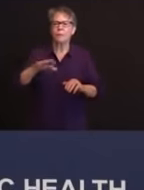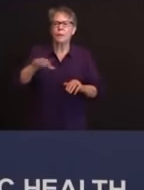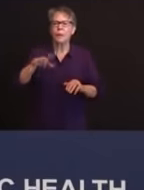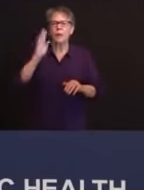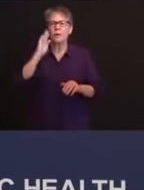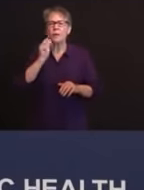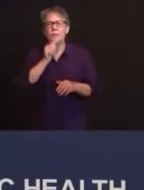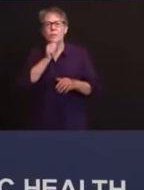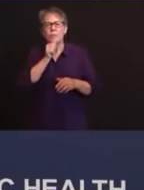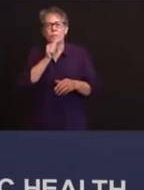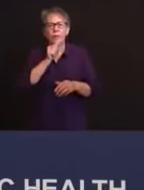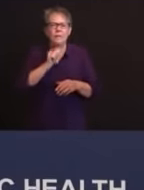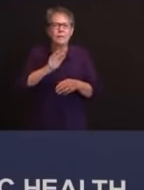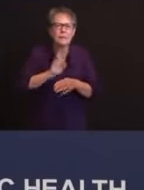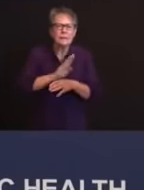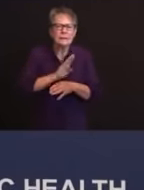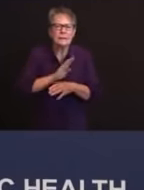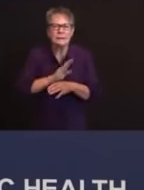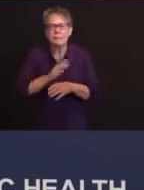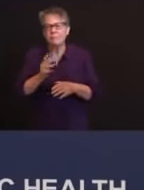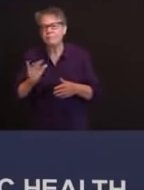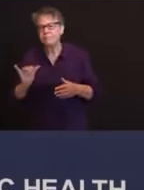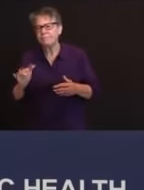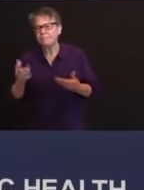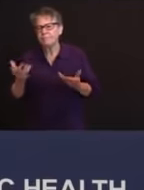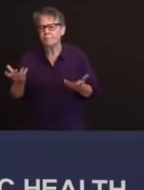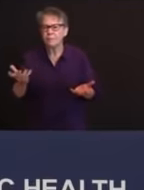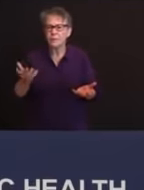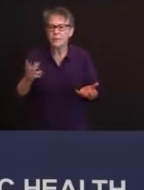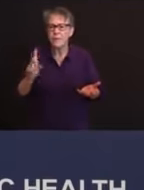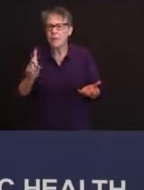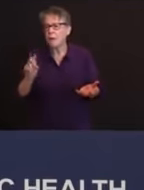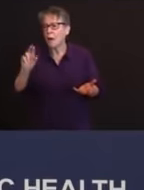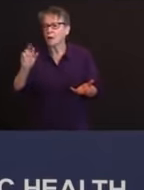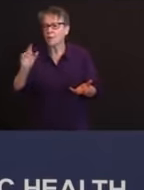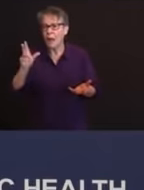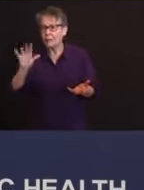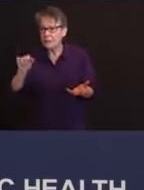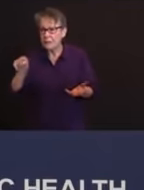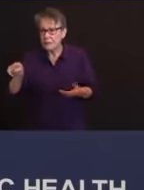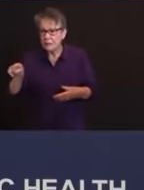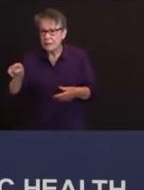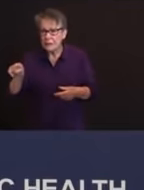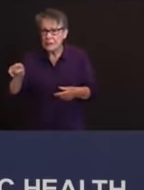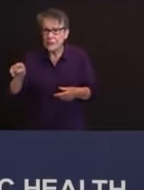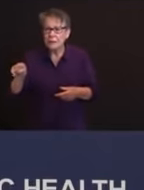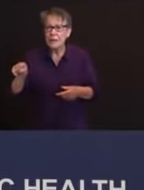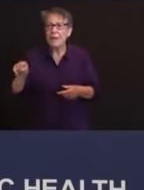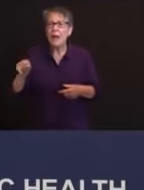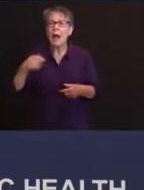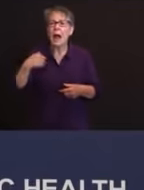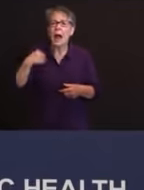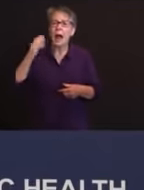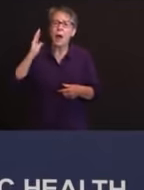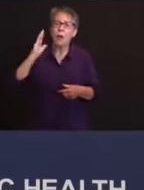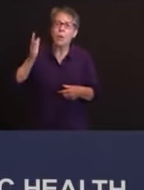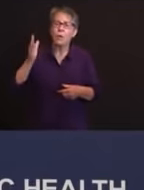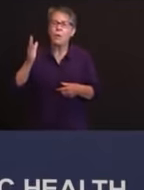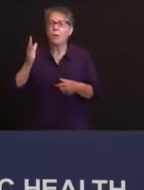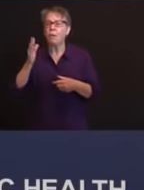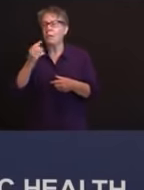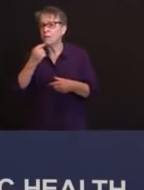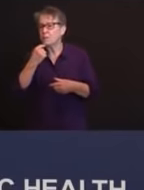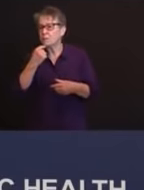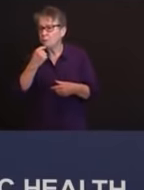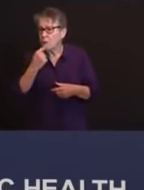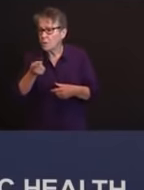the Tony Fauci's of the world, I'm going to say the following. and history will prove whether or not I'm right or